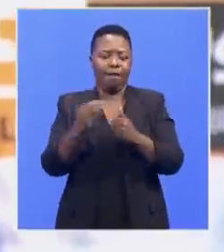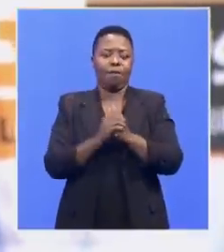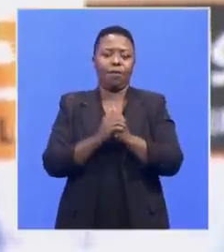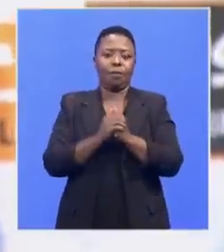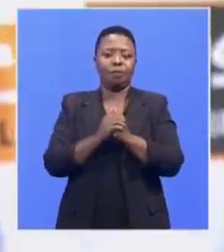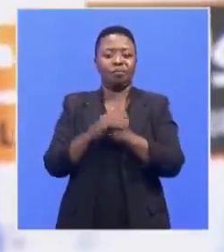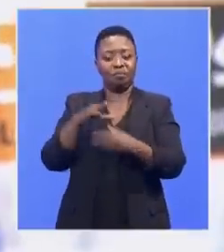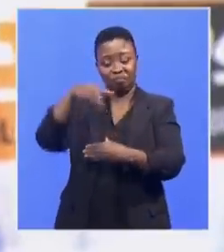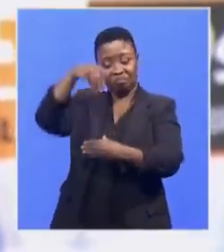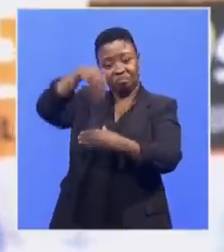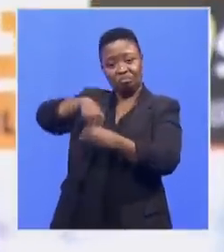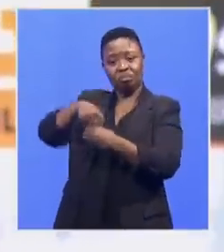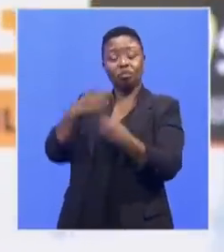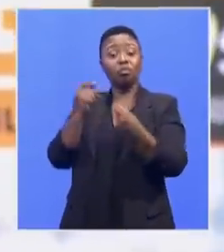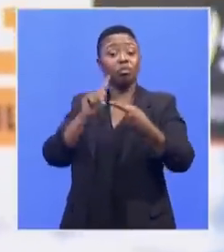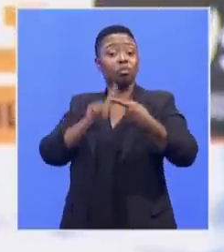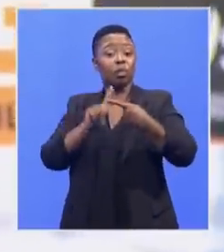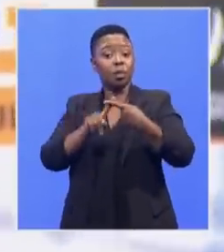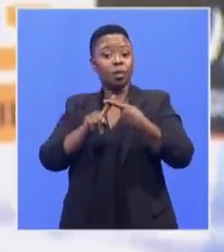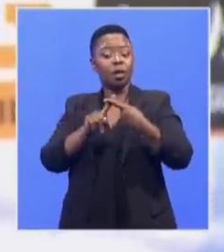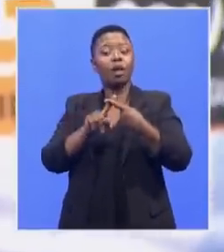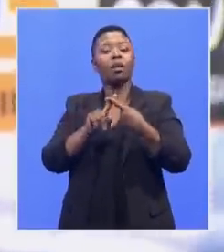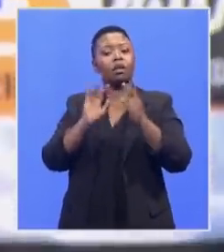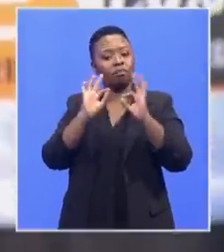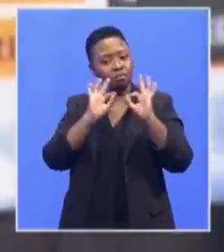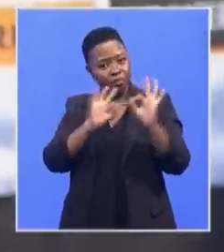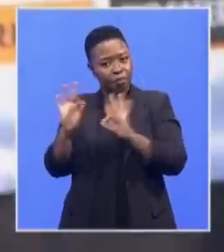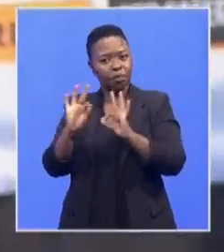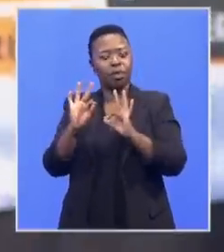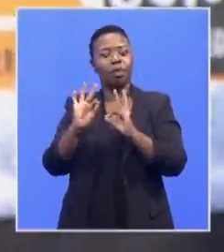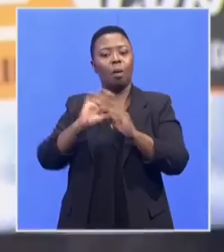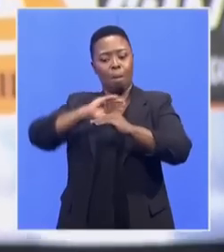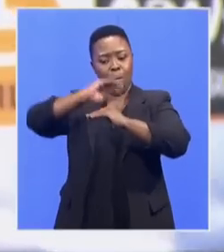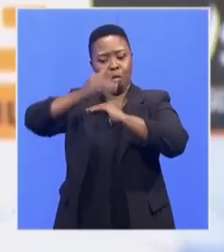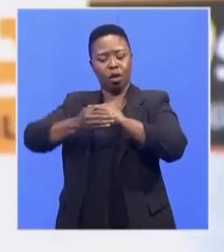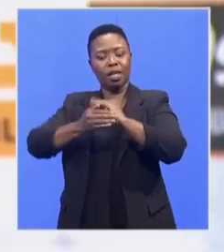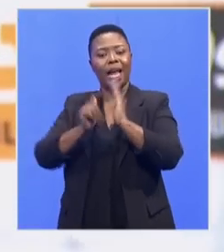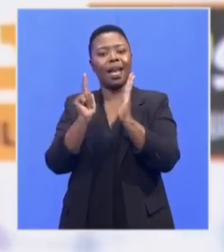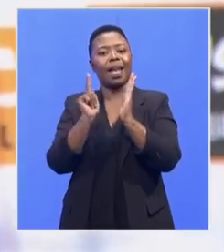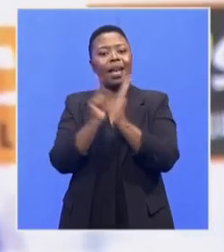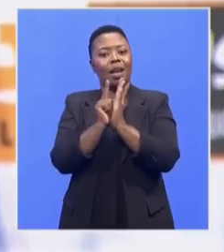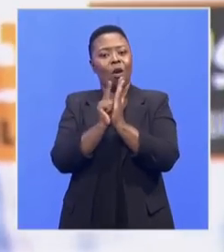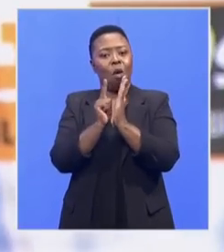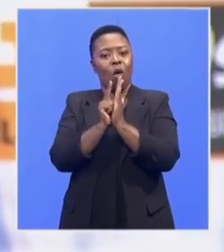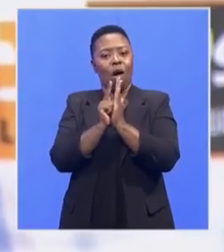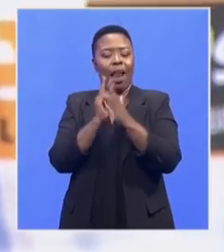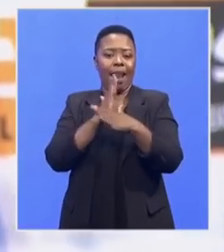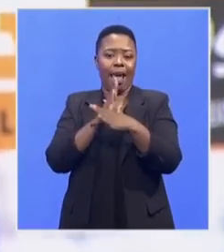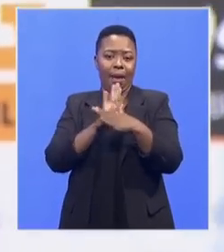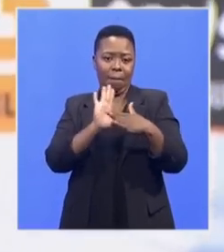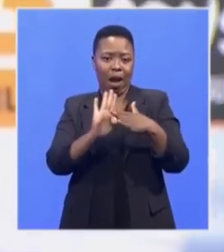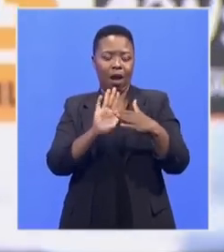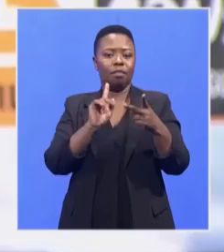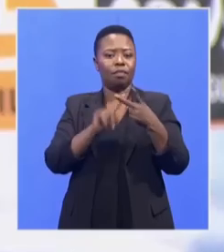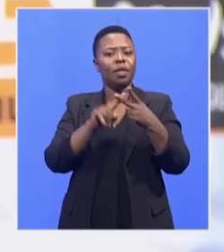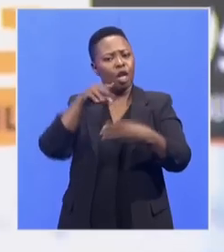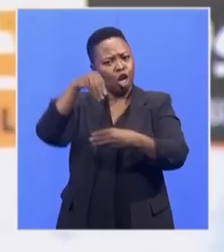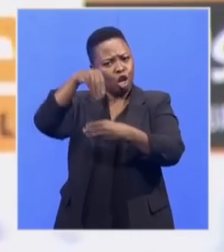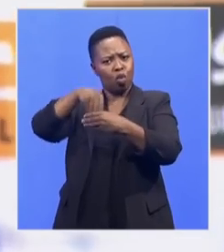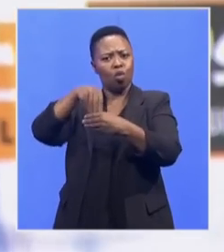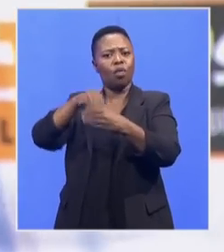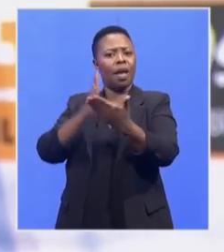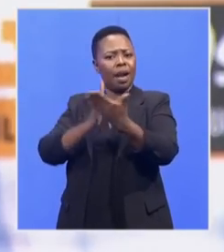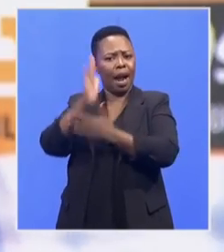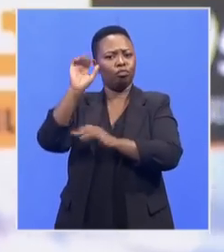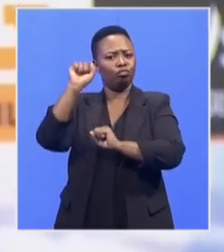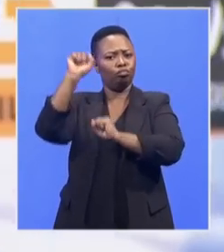the right to full protection under our labor laws. They also include the right to strike